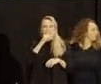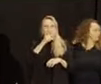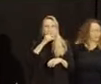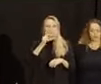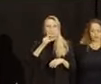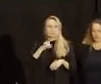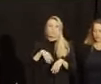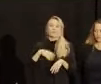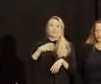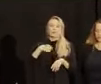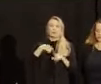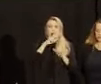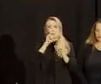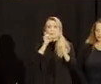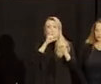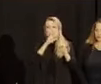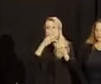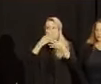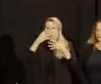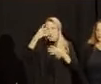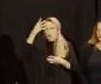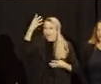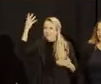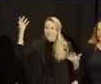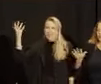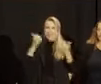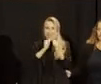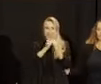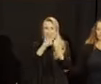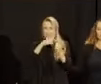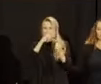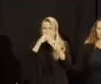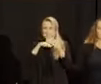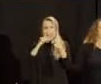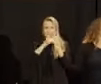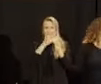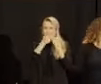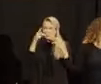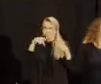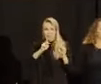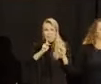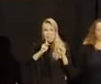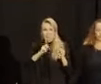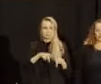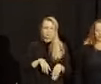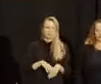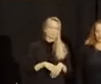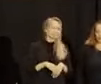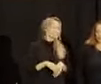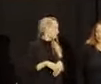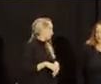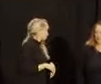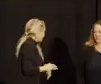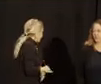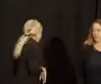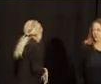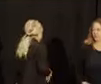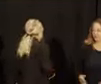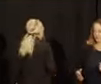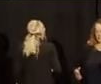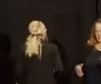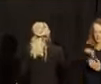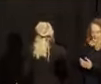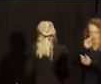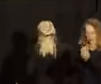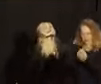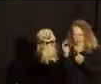10 questions were like, how in the world did you have kids? Because I'd never met someone else like me who